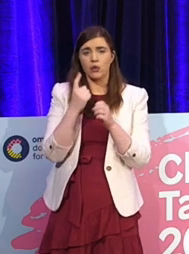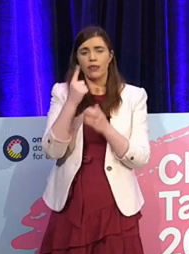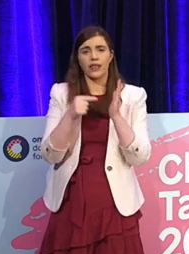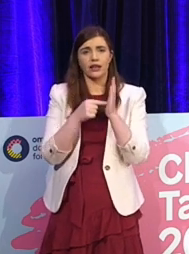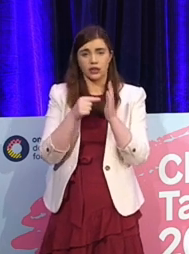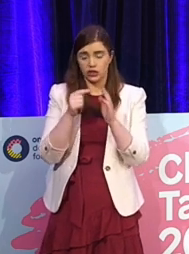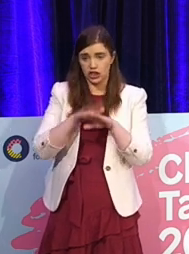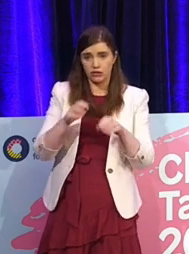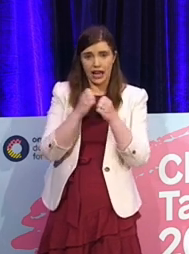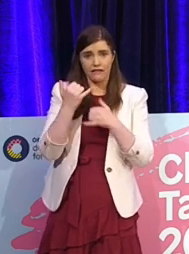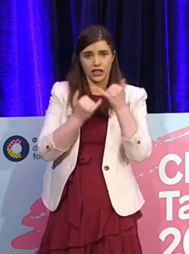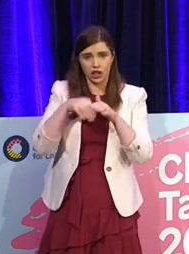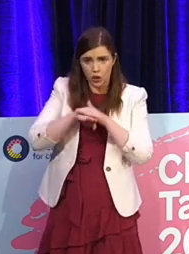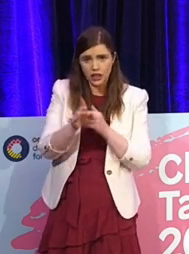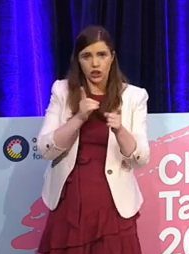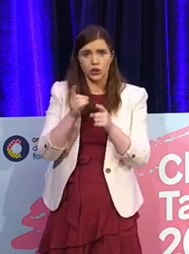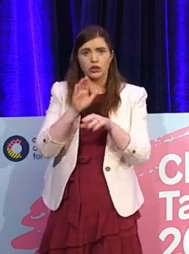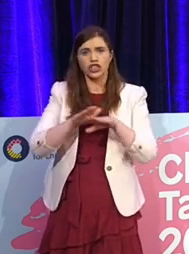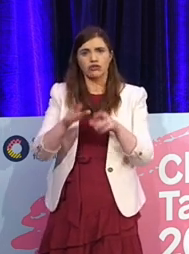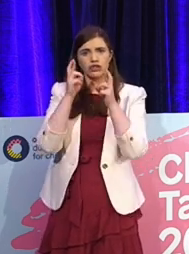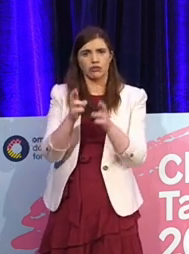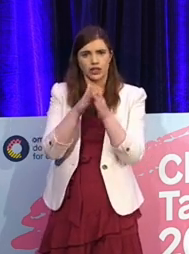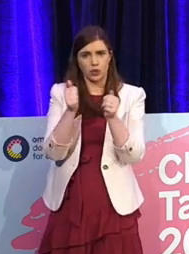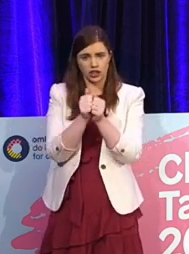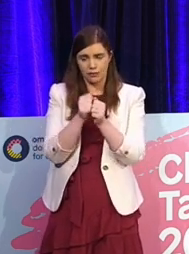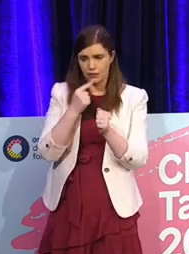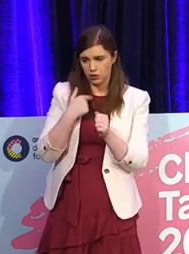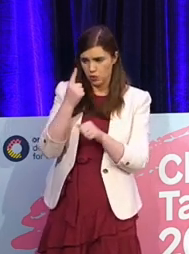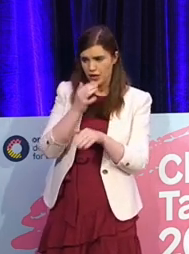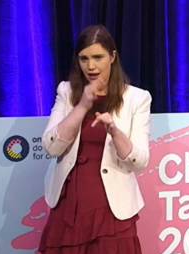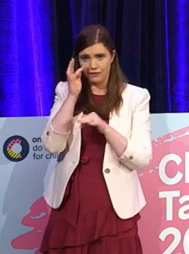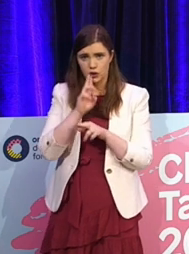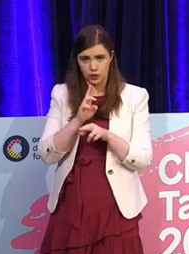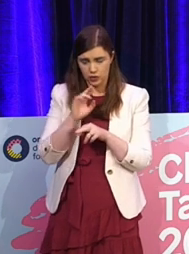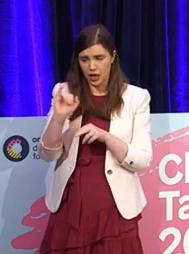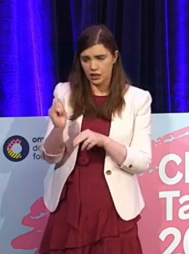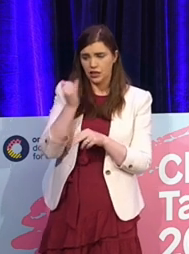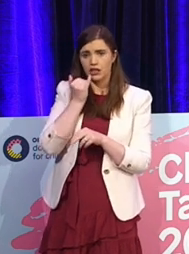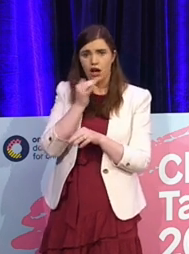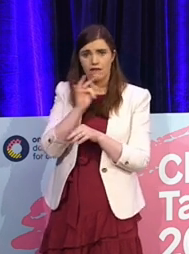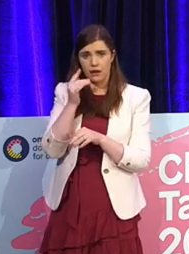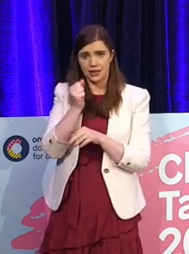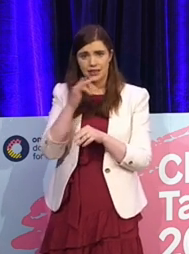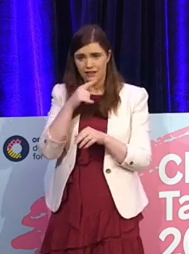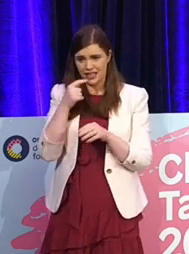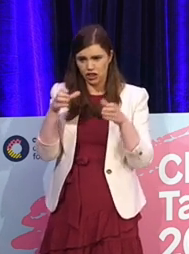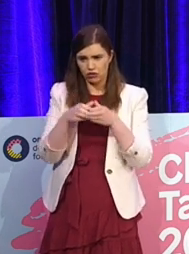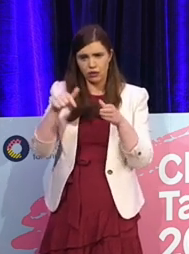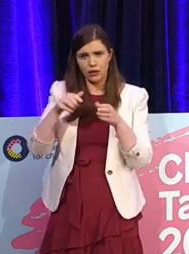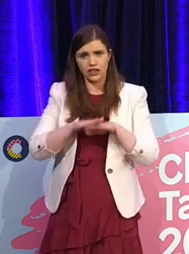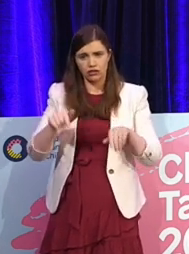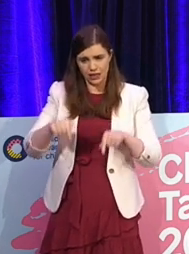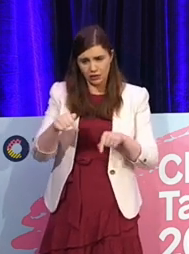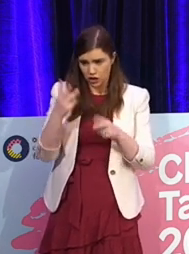child workshops, child rights workshops, and learn about their rights. And I got a phone call one afternoon from my staff saying, there's a group of children down here. Do you